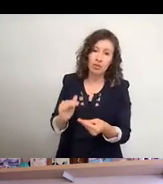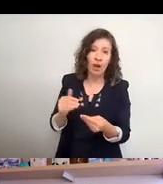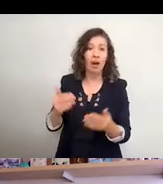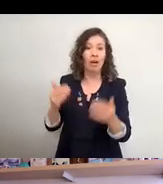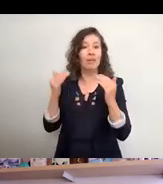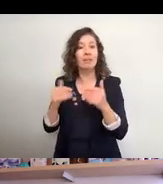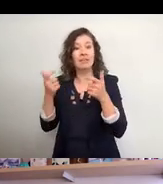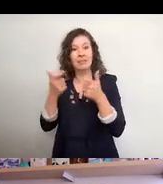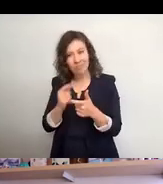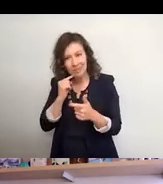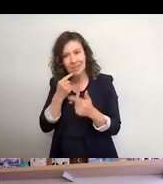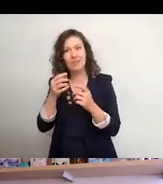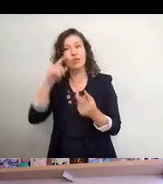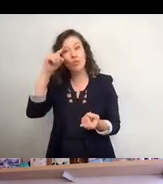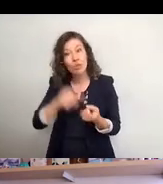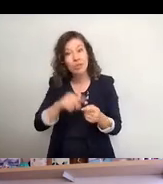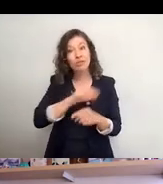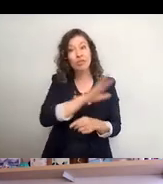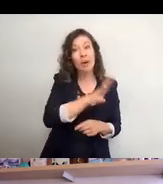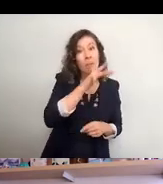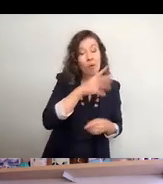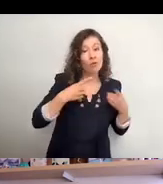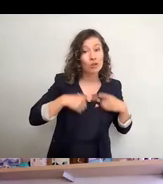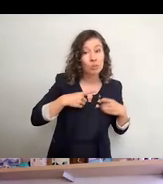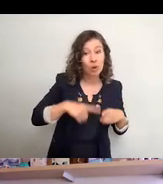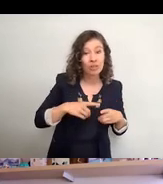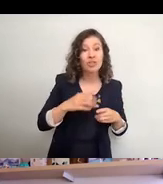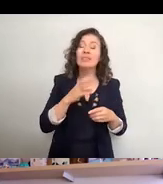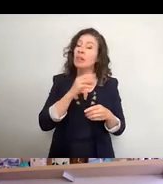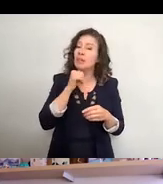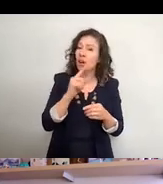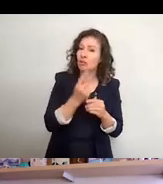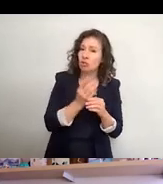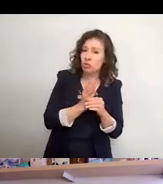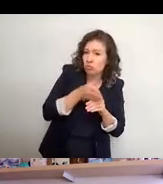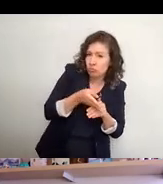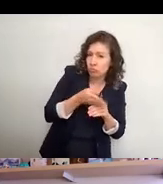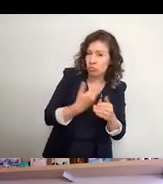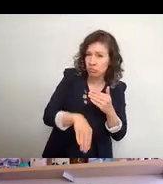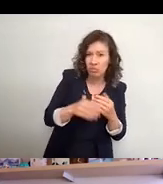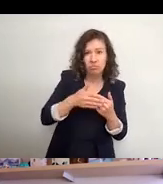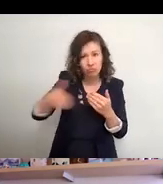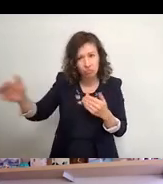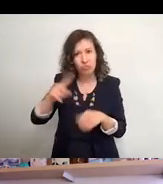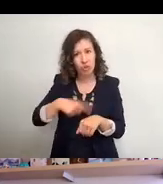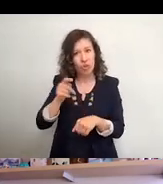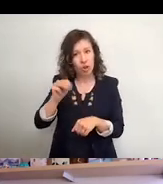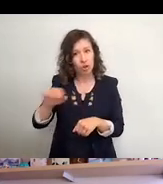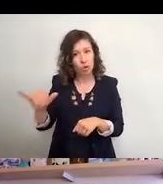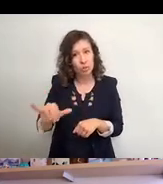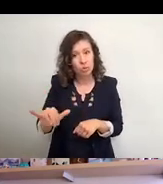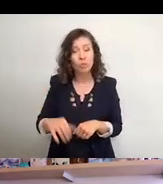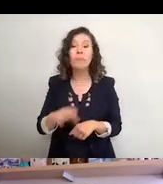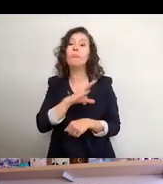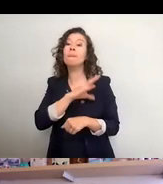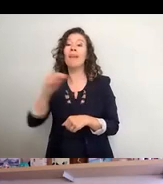reductions in maternal depressive symptoms, both postpartum, but also long-term. And then among fathers who